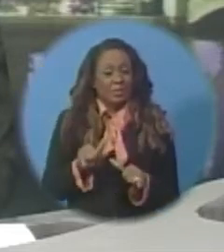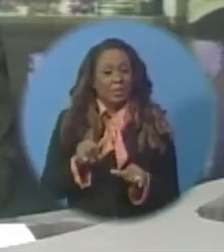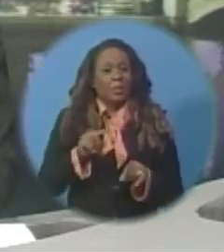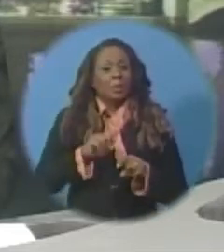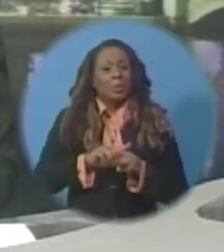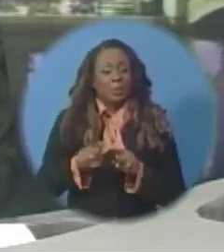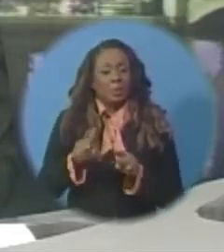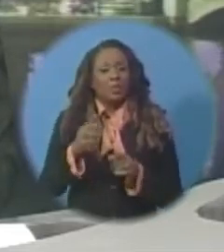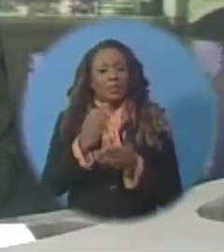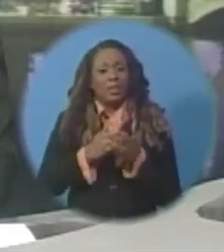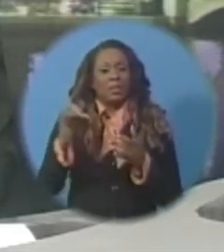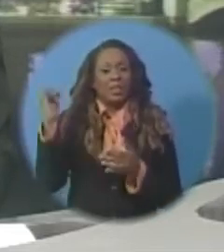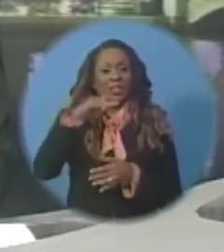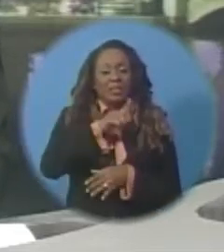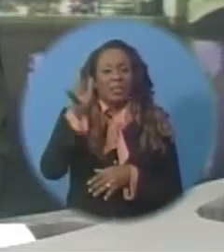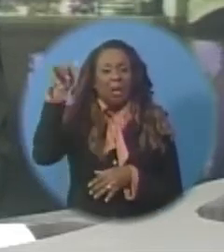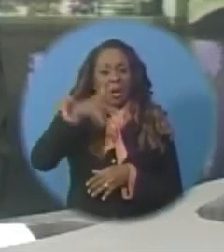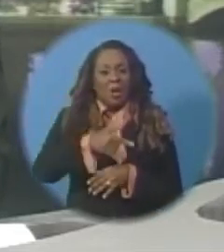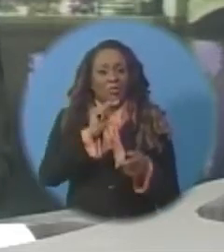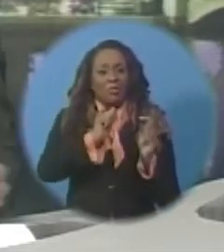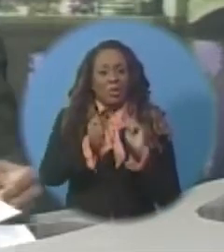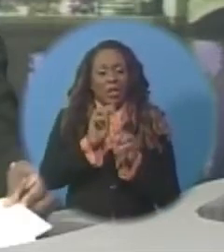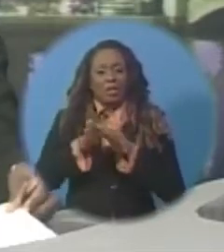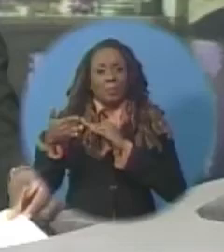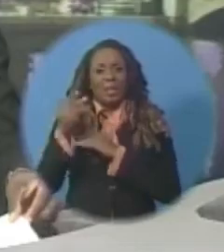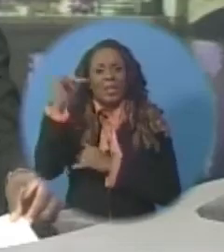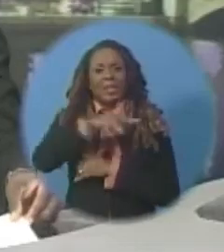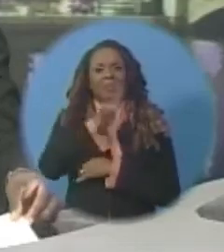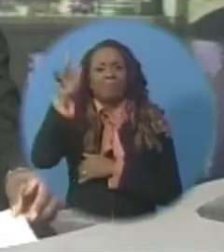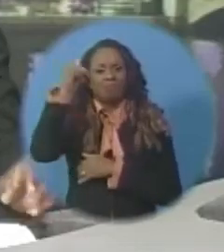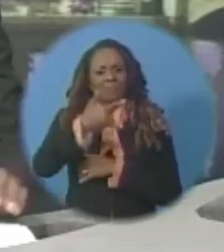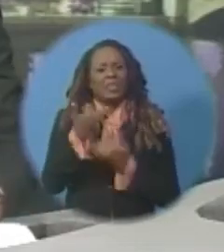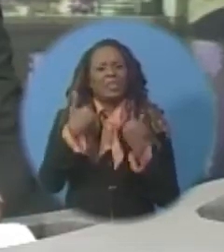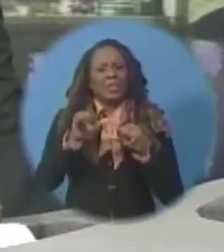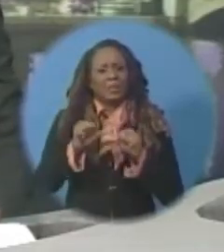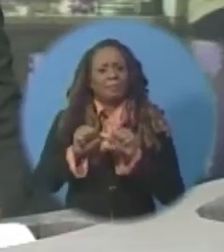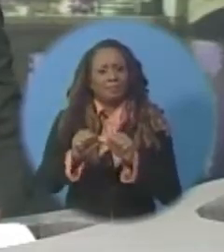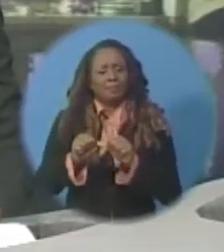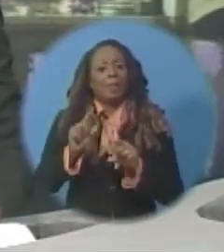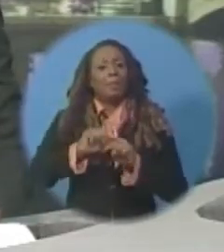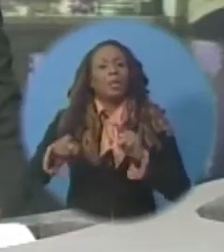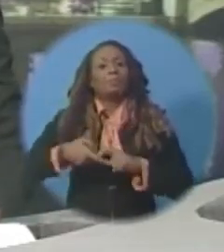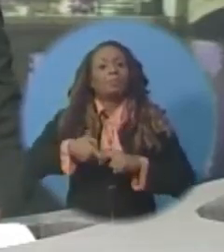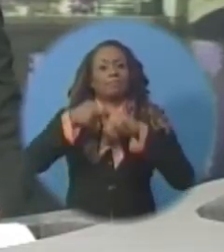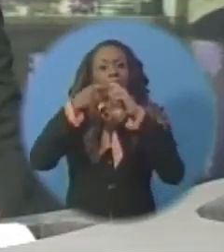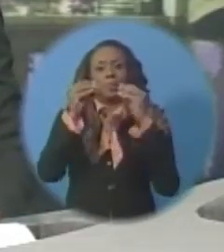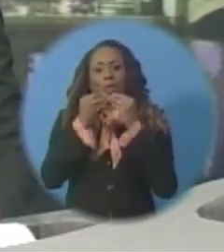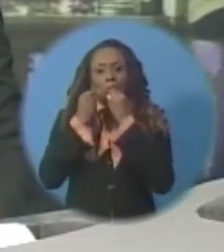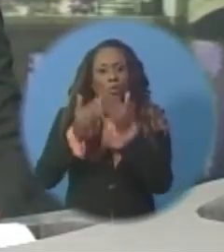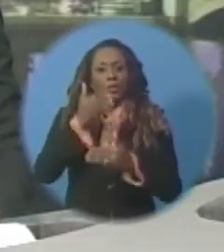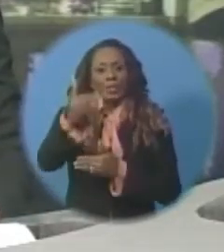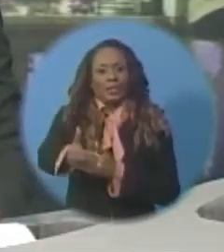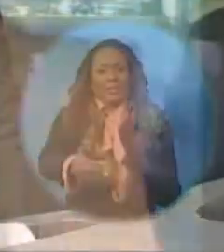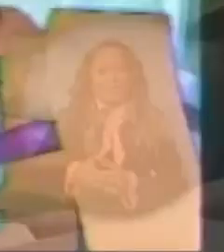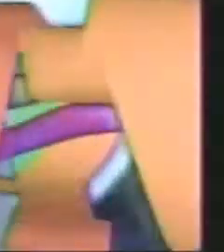flights in and out of Trinidad and Jamaica. Okay, we'll take a short break here and come back with more